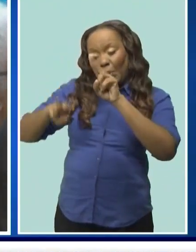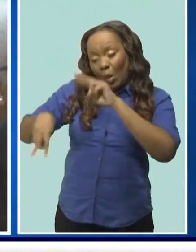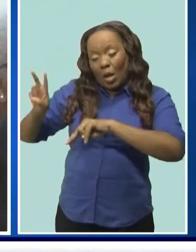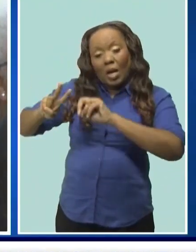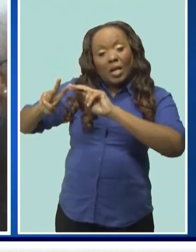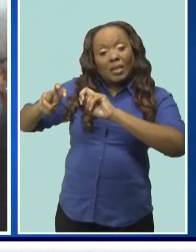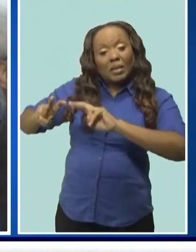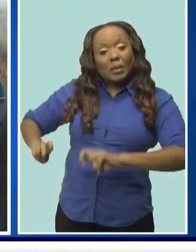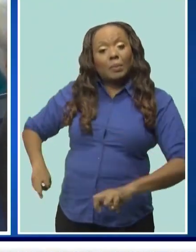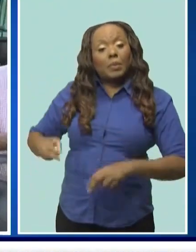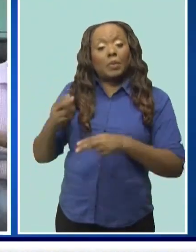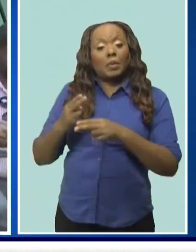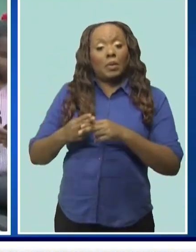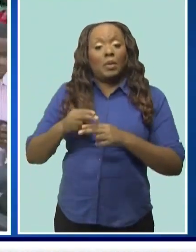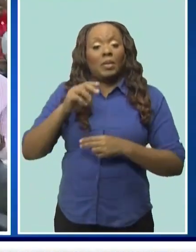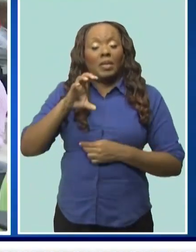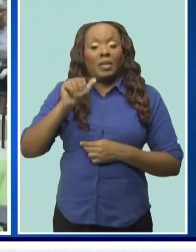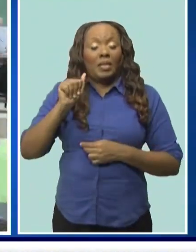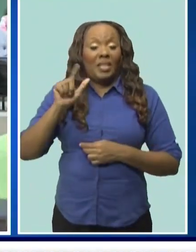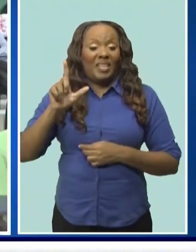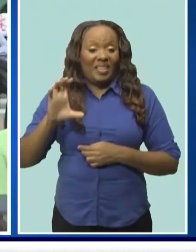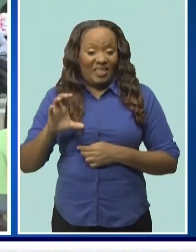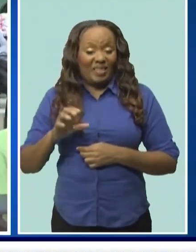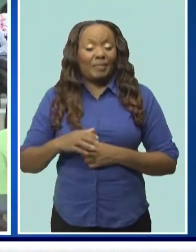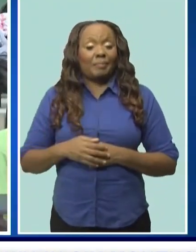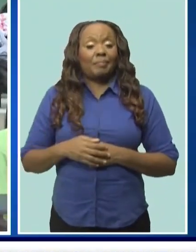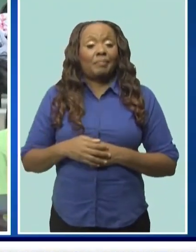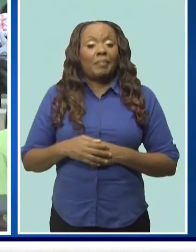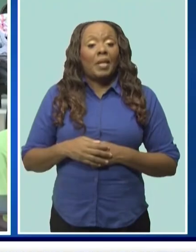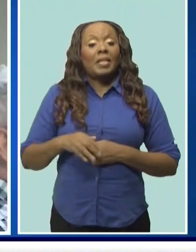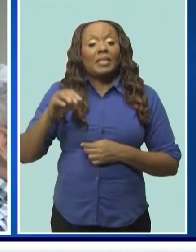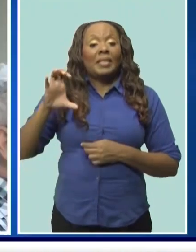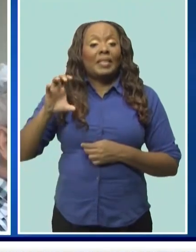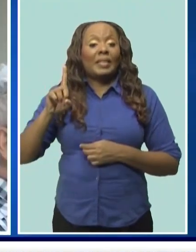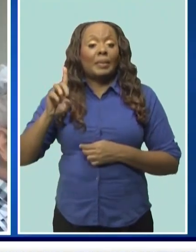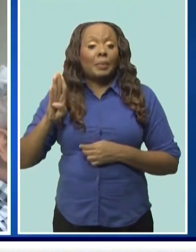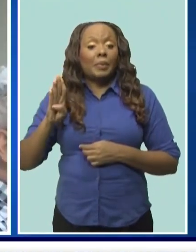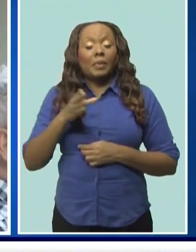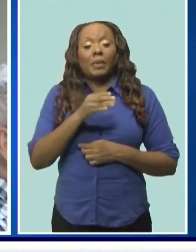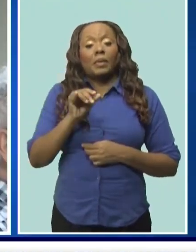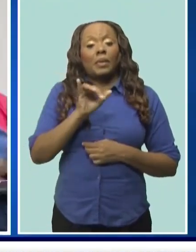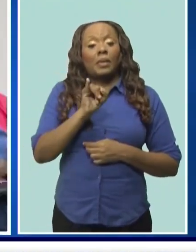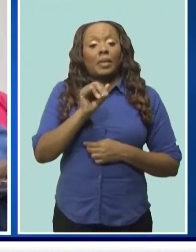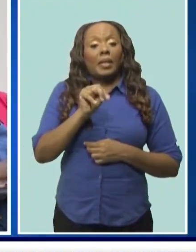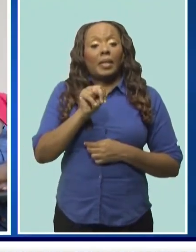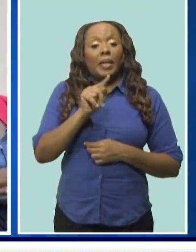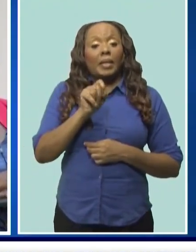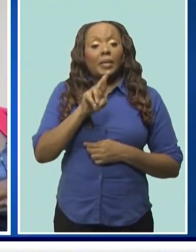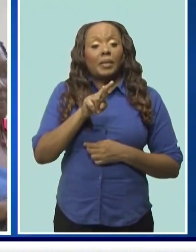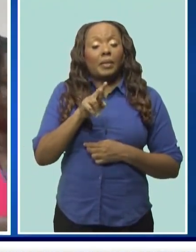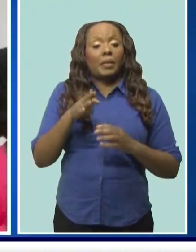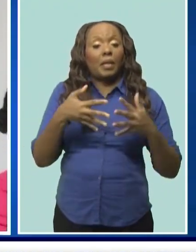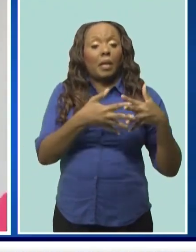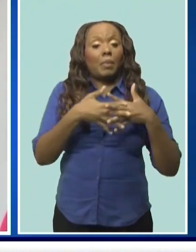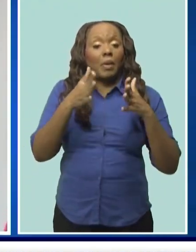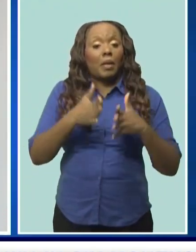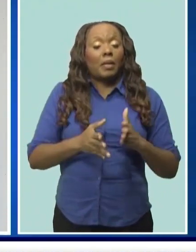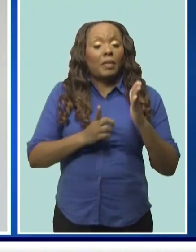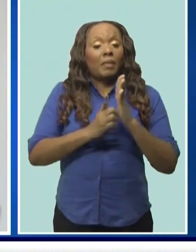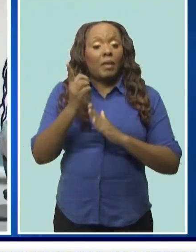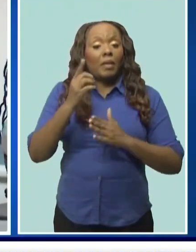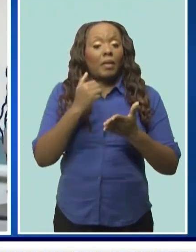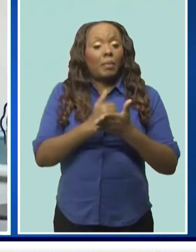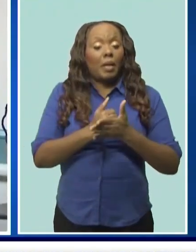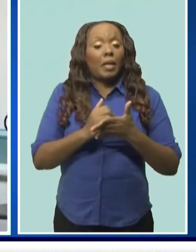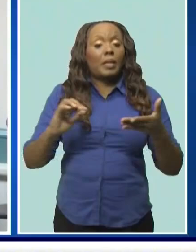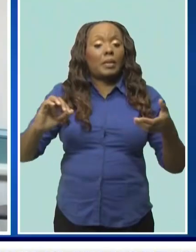is supported by the Caribbean Development Bank and the Inter-American Development Bank for Barbados and the Eastern Caribbean, and is being managed by